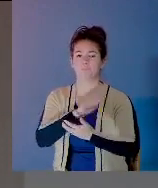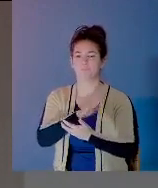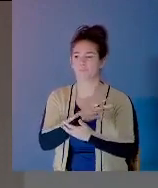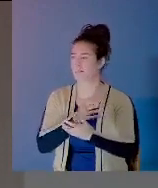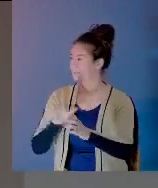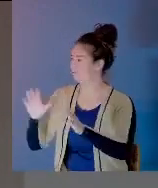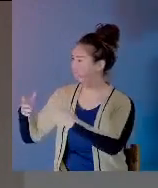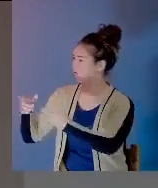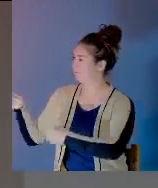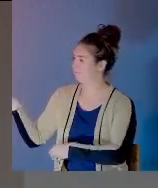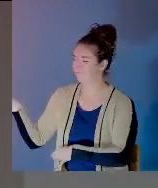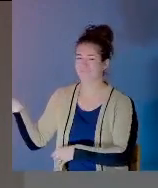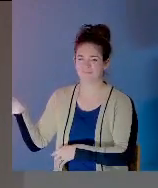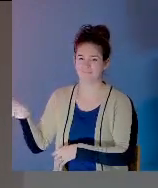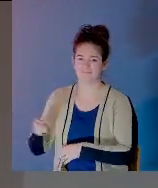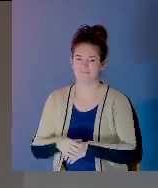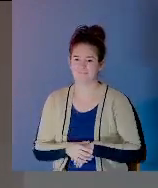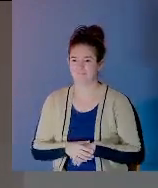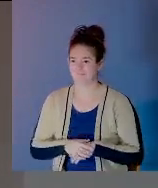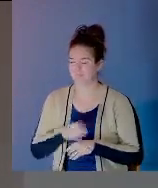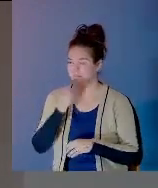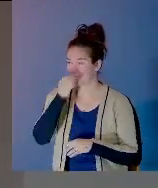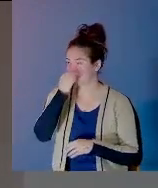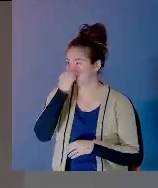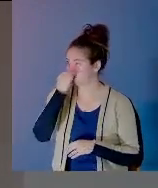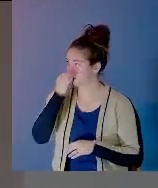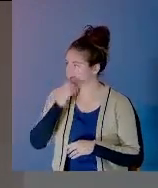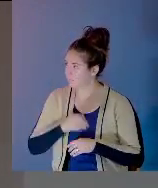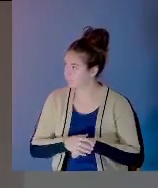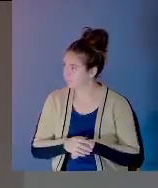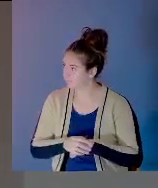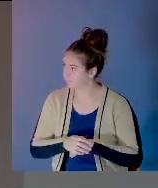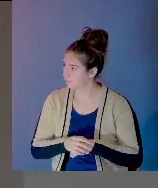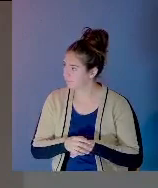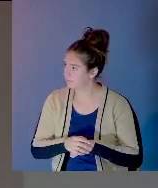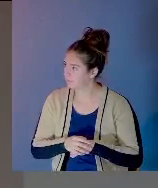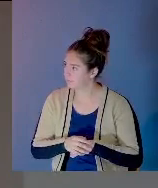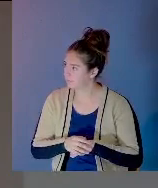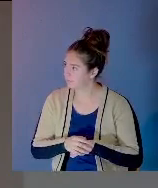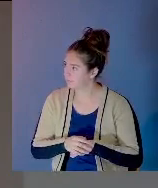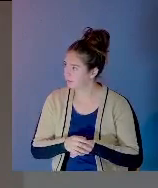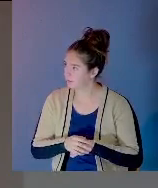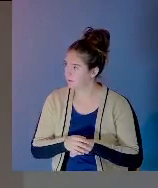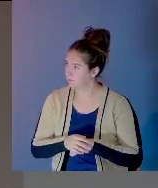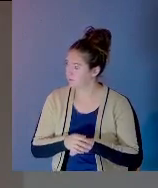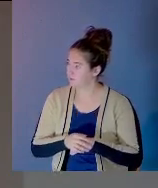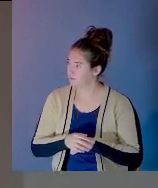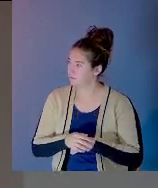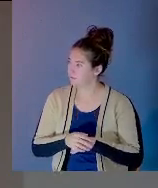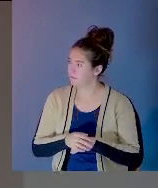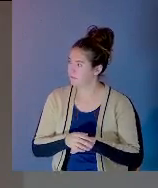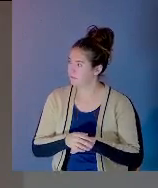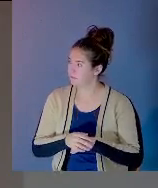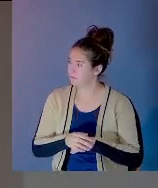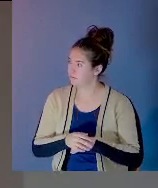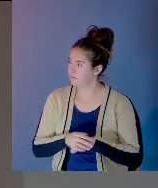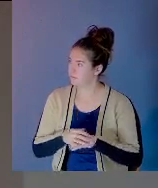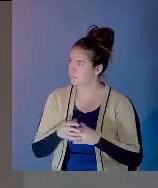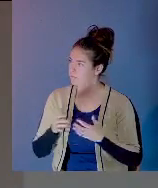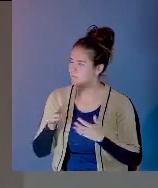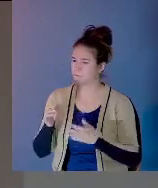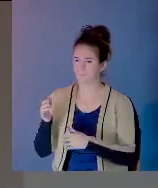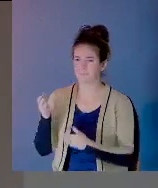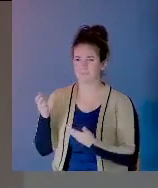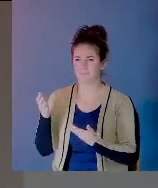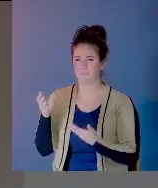hearts, not just for whatever the Lord has for us out of his word this morning, but also to just come before